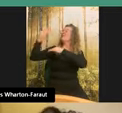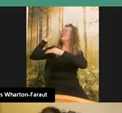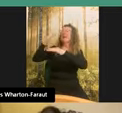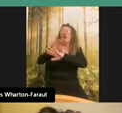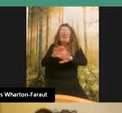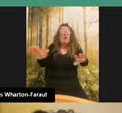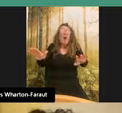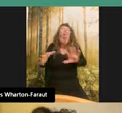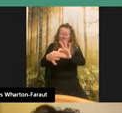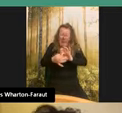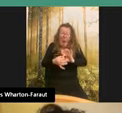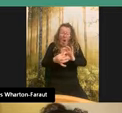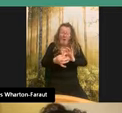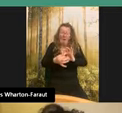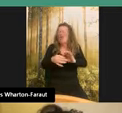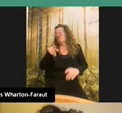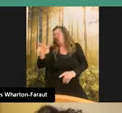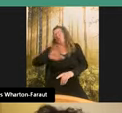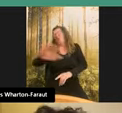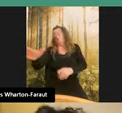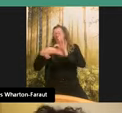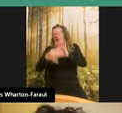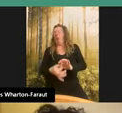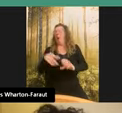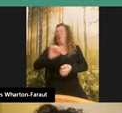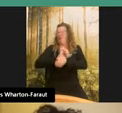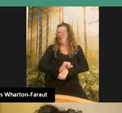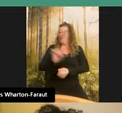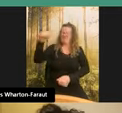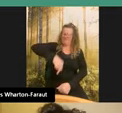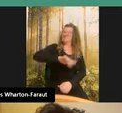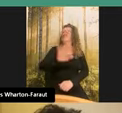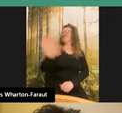being told they don't belong in so many ways, and how that happens even today,